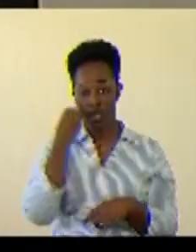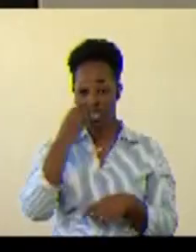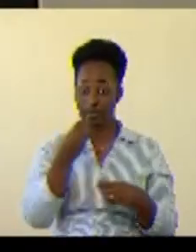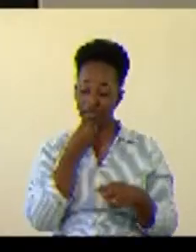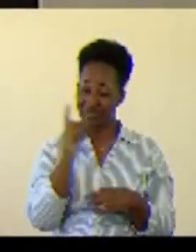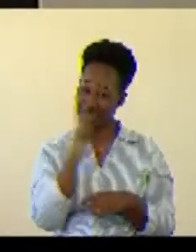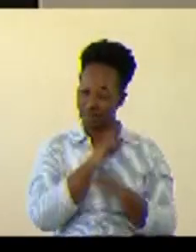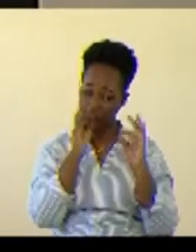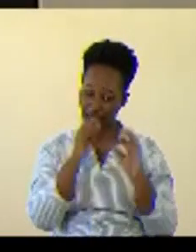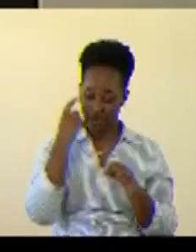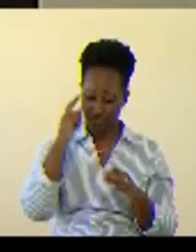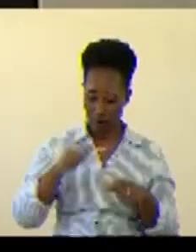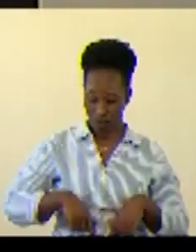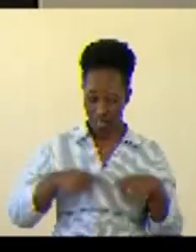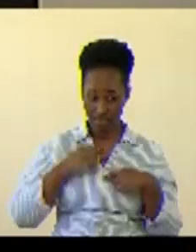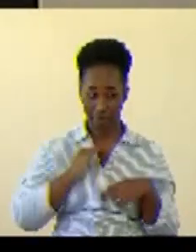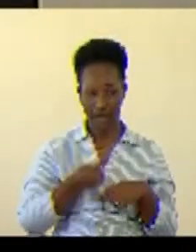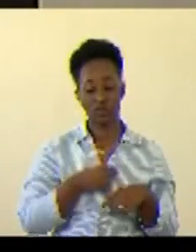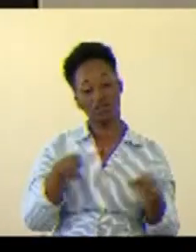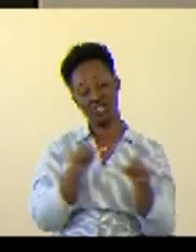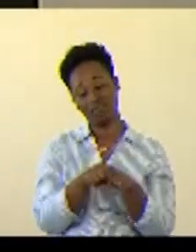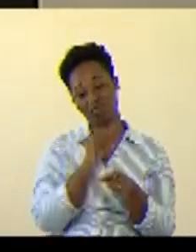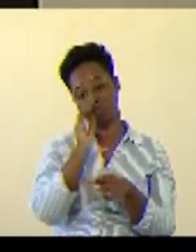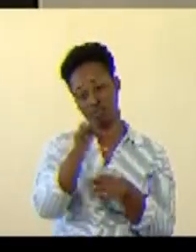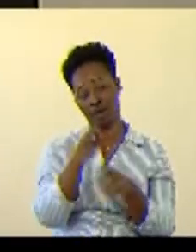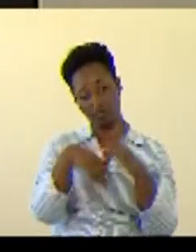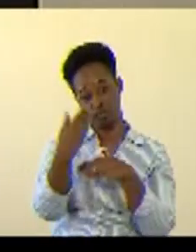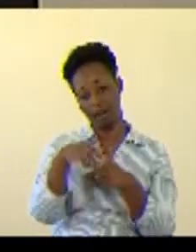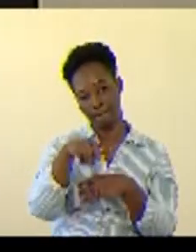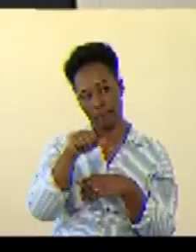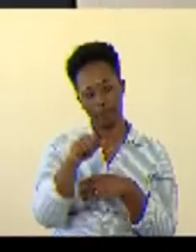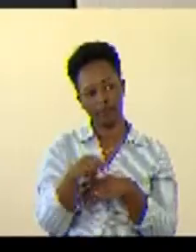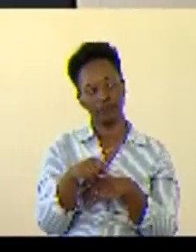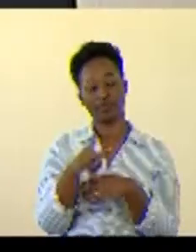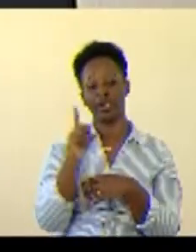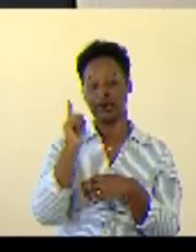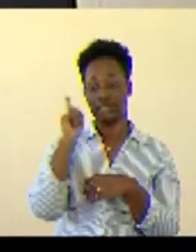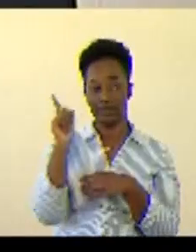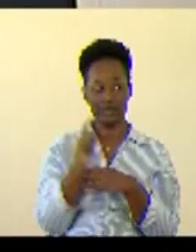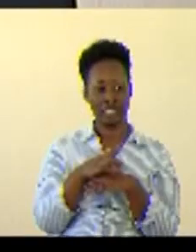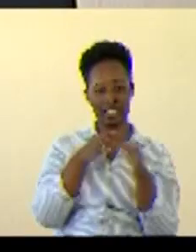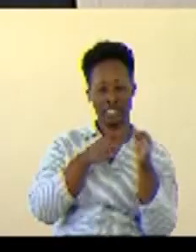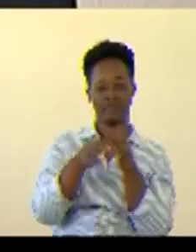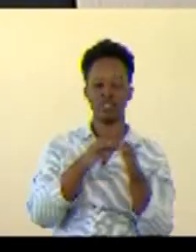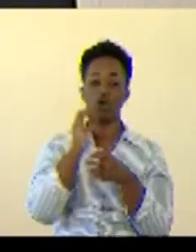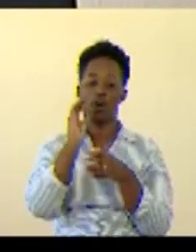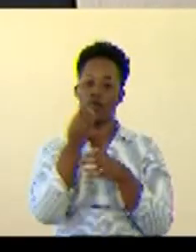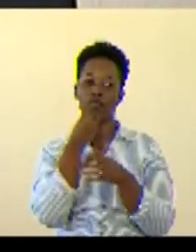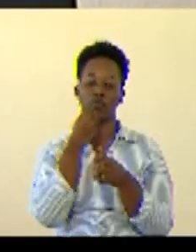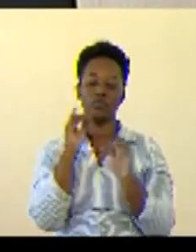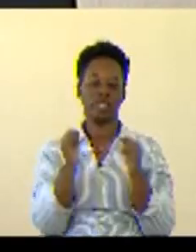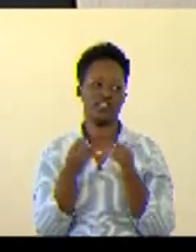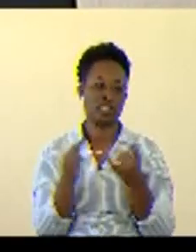going to be poisoned and can lead into death. So this is a definition of food testing.